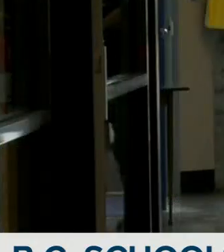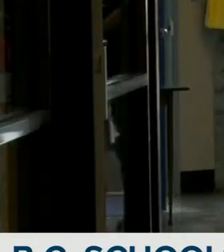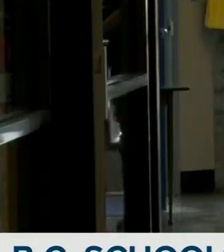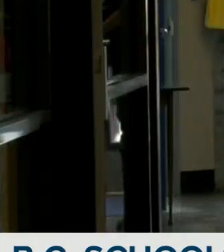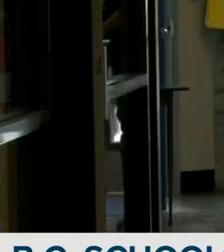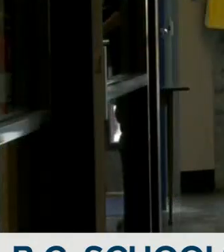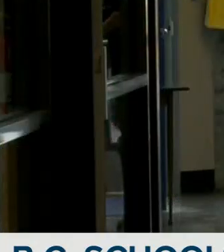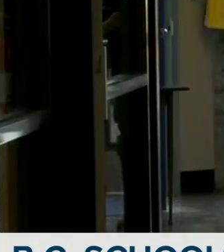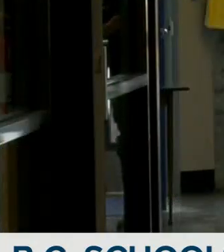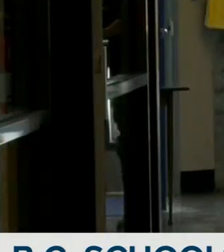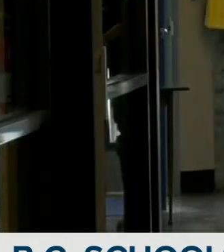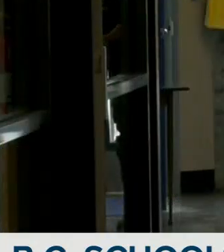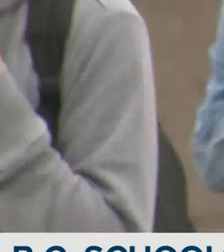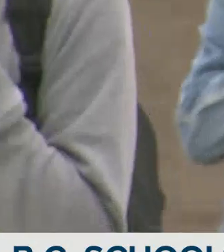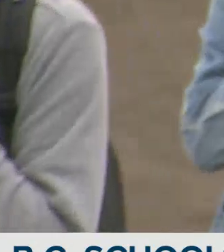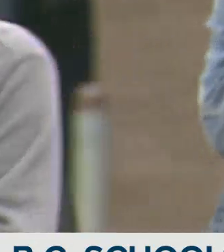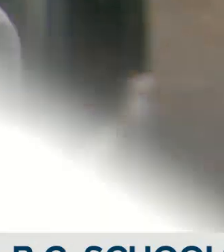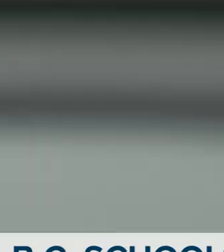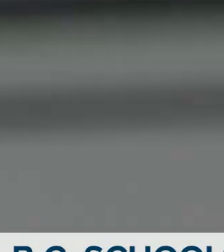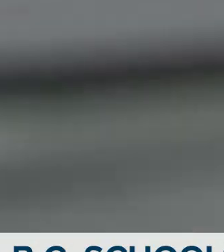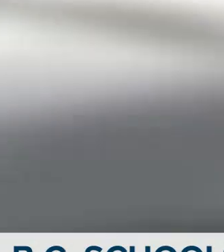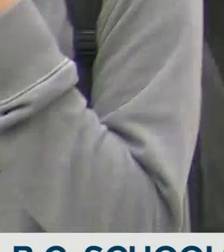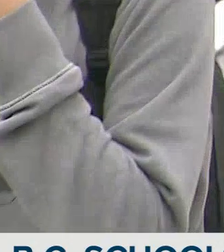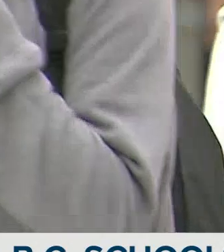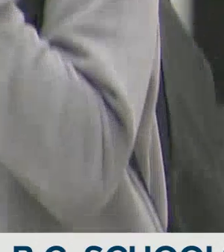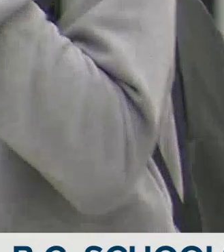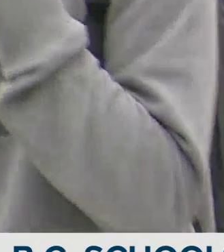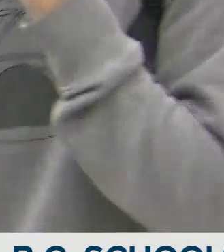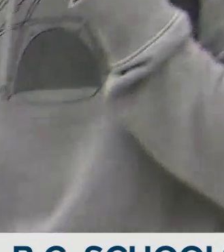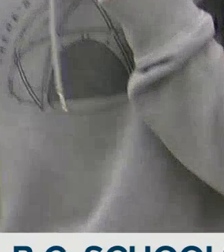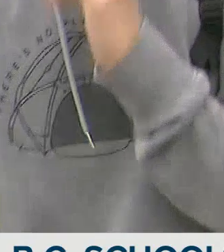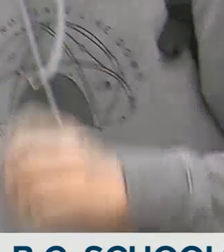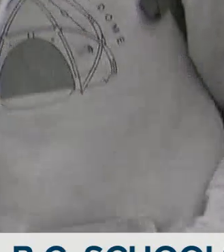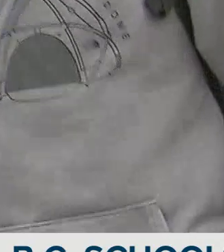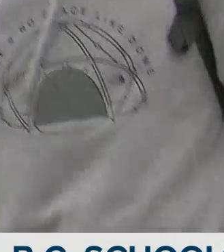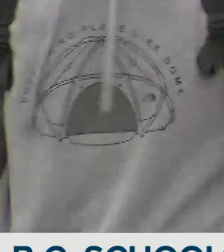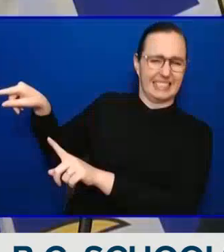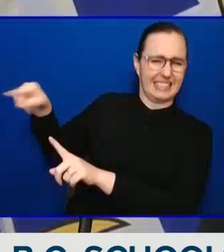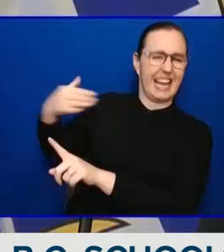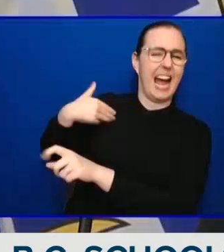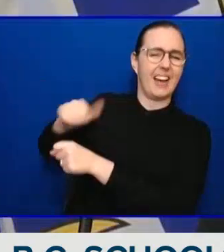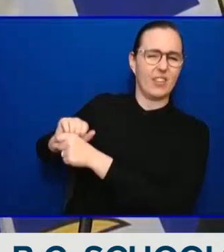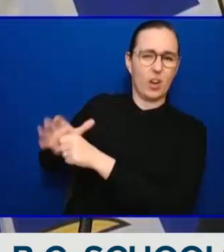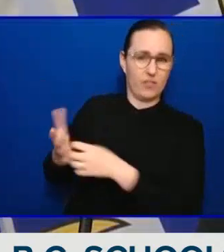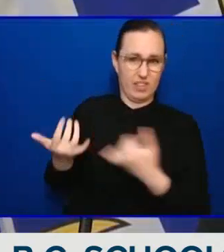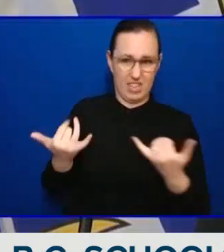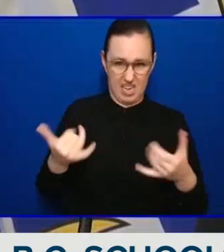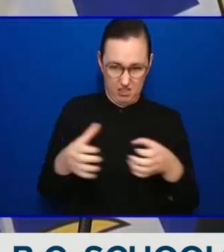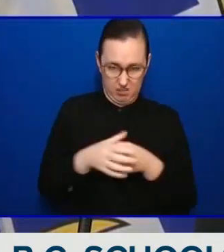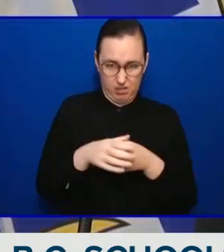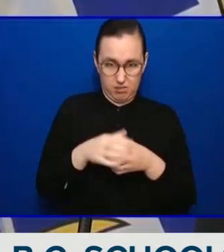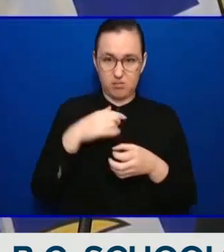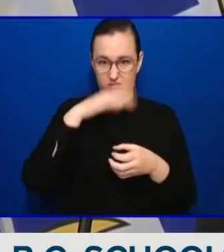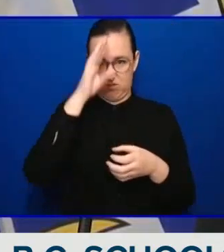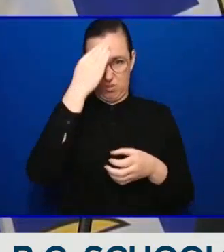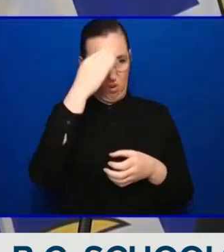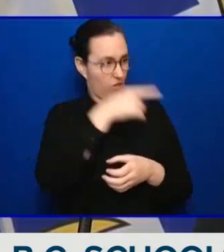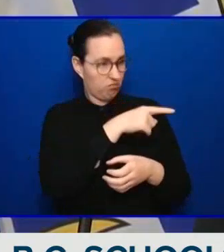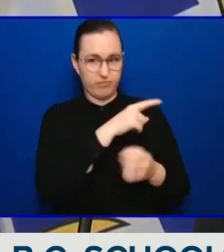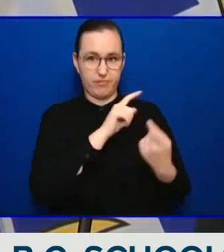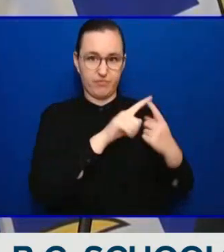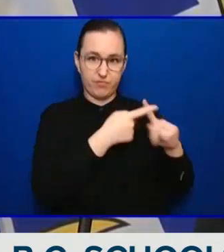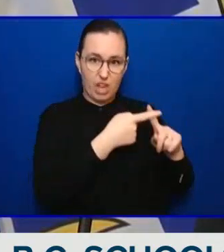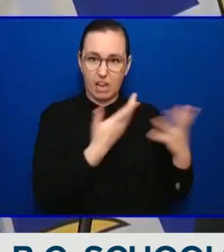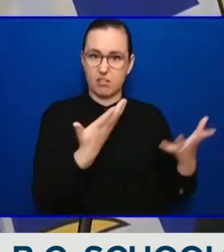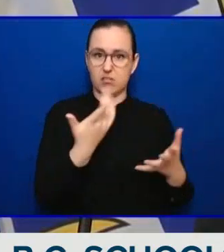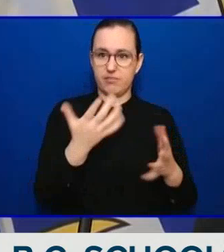vaccinated people need to isolate for 5 days, those who are not, for 10. This is going to be a challenging month, but